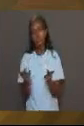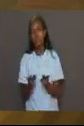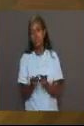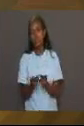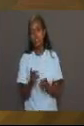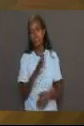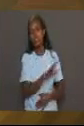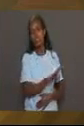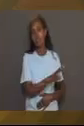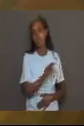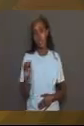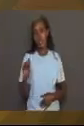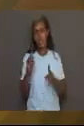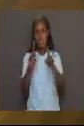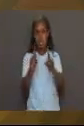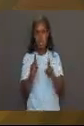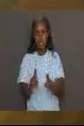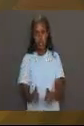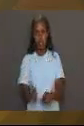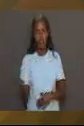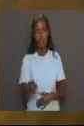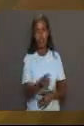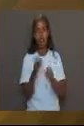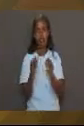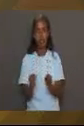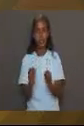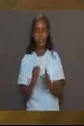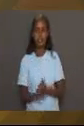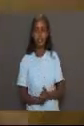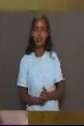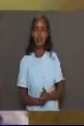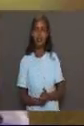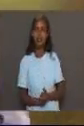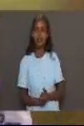sample space, and experimental probability.